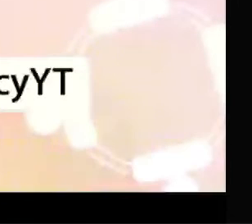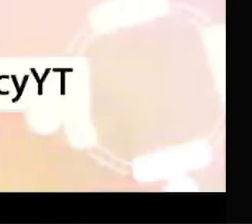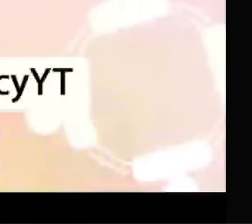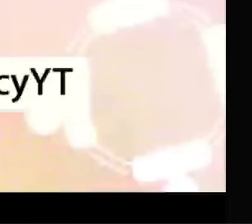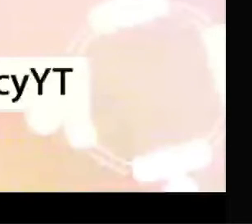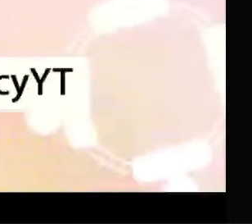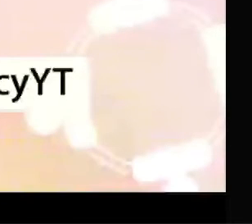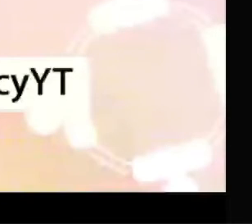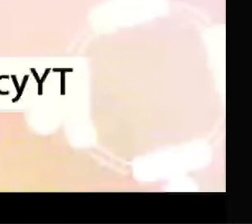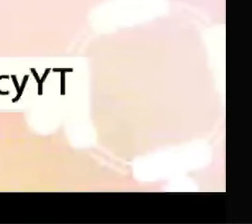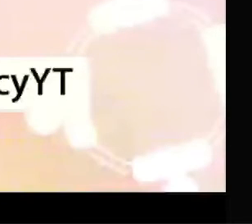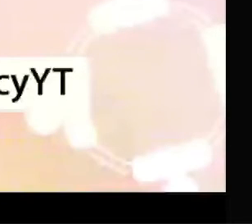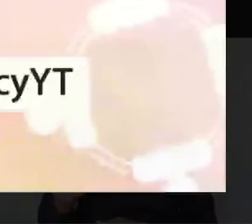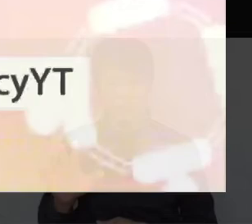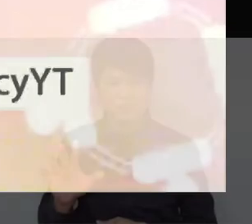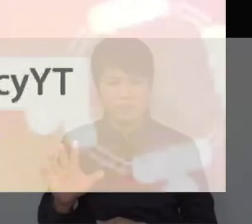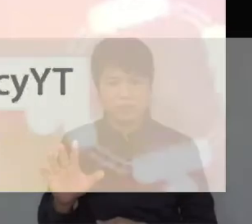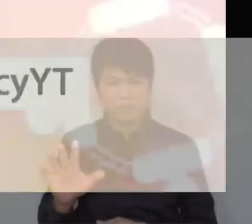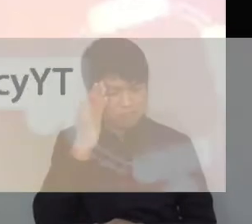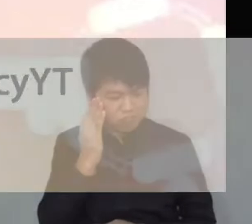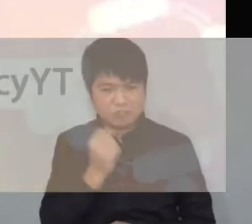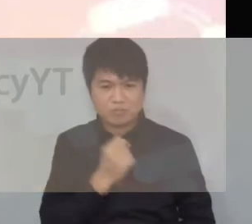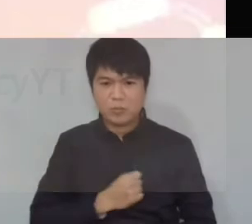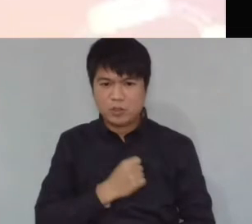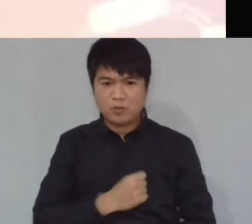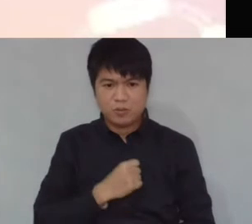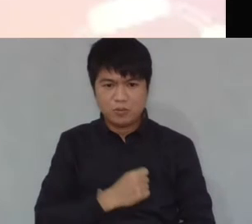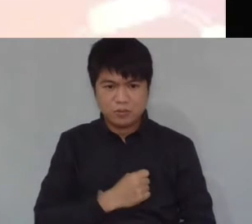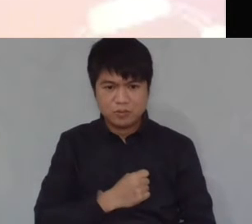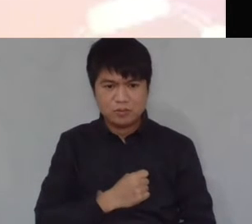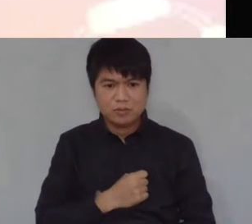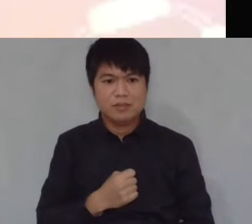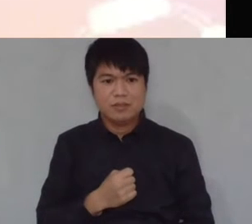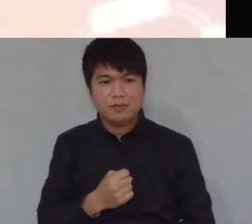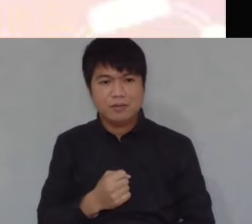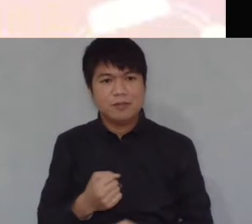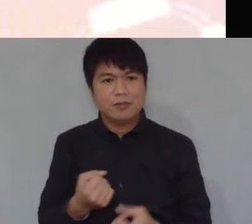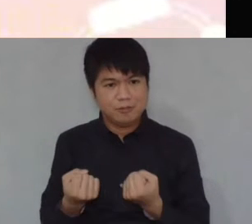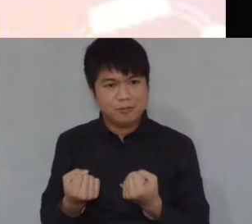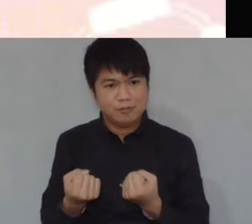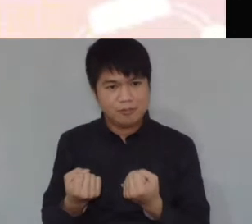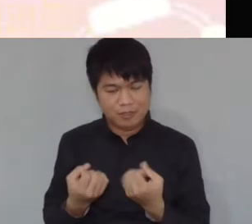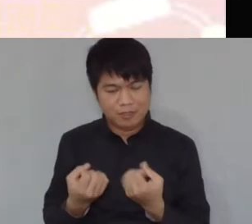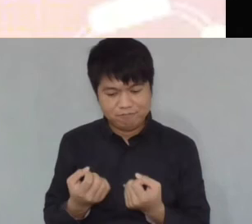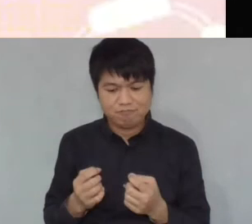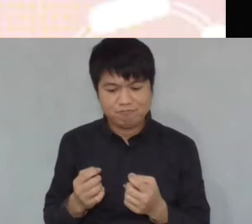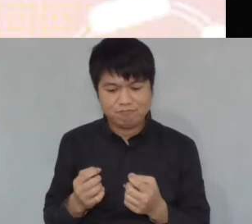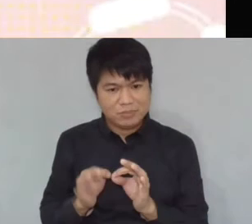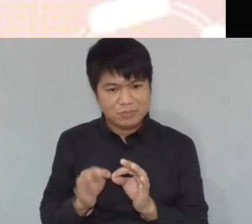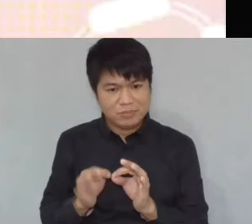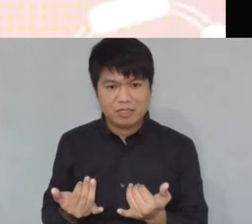like to apologize in advance as we are unable to provide a sign language interpreter for today's session. We will